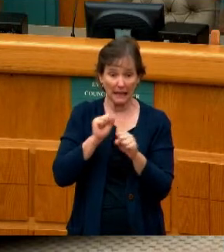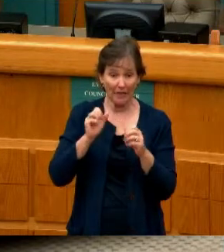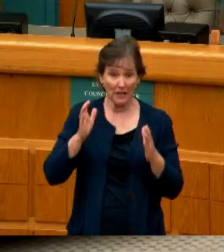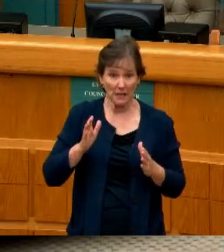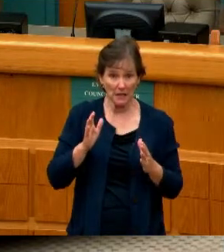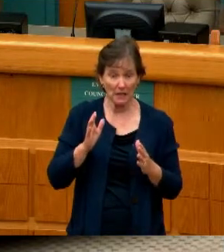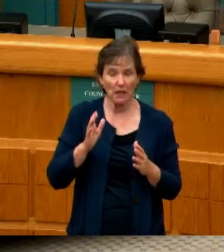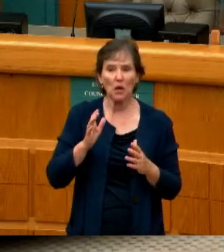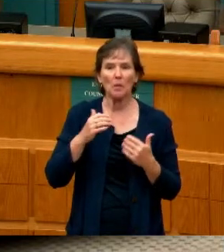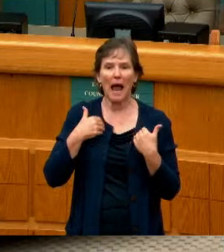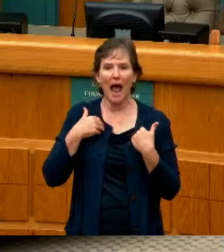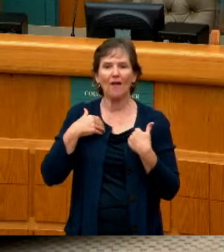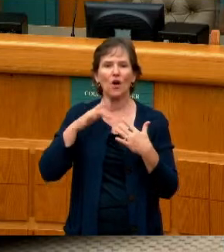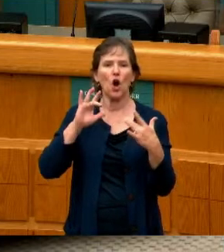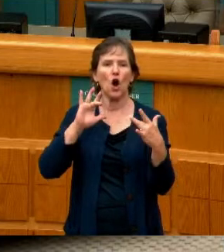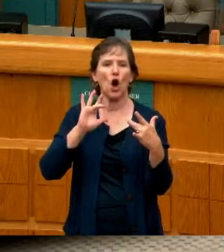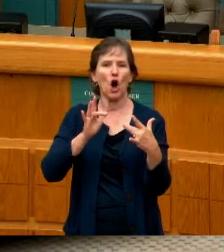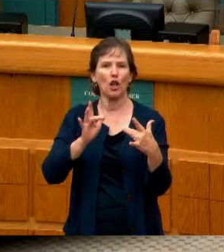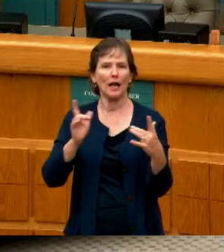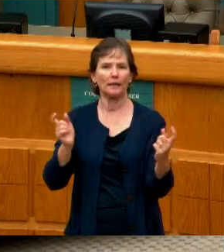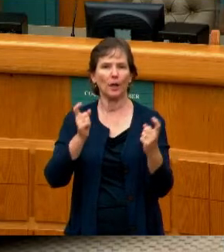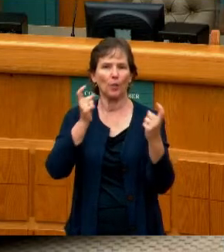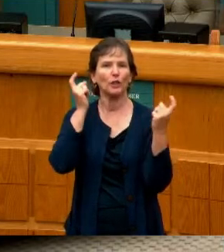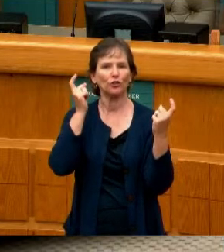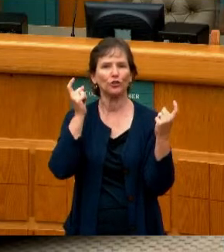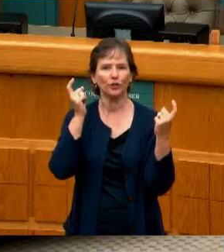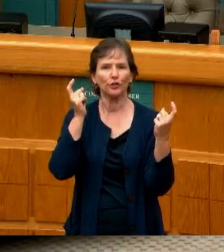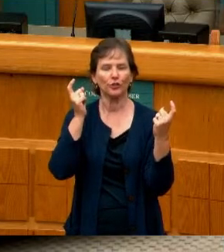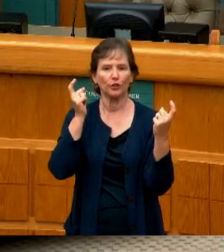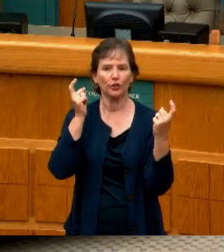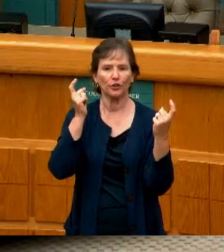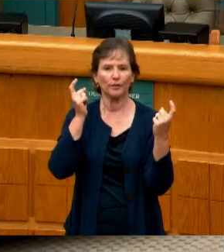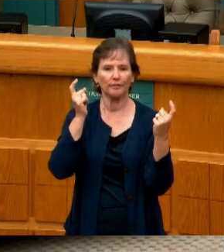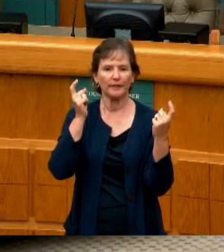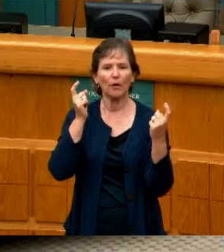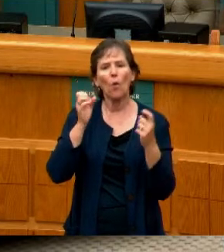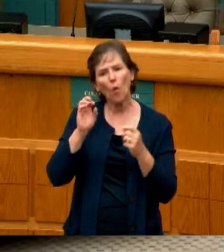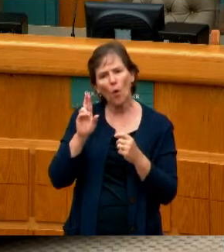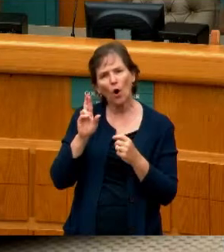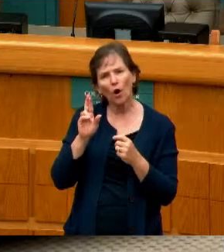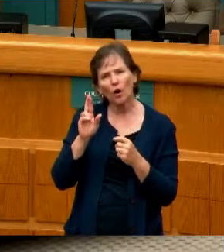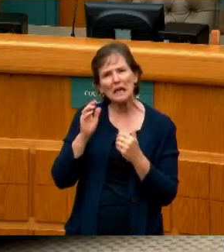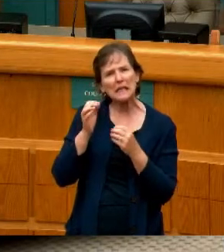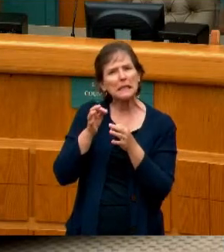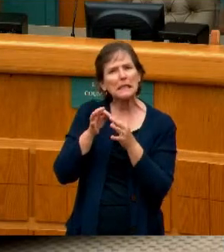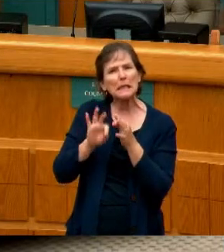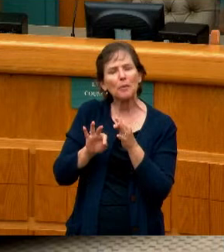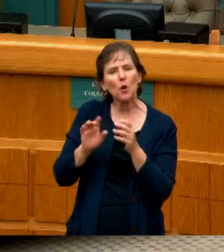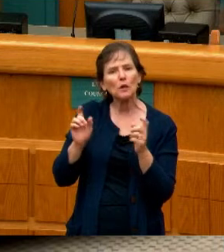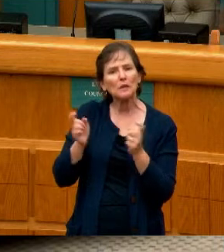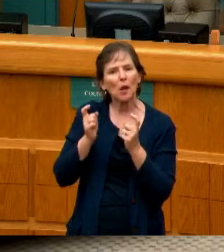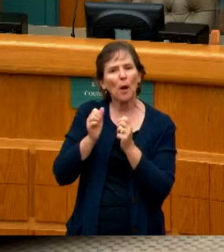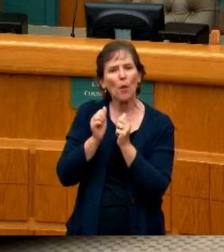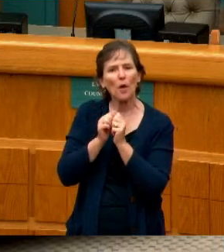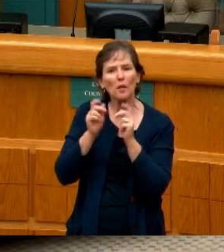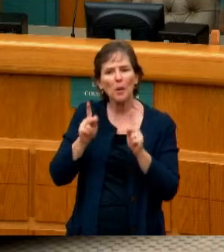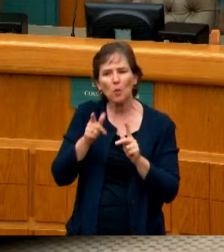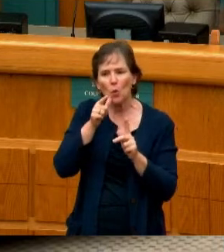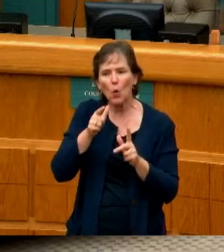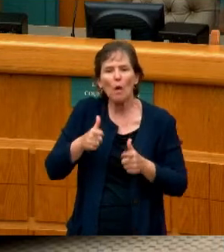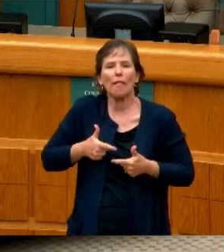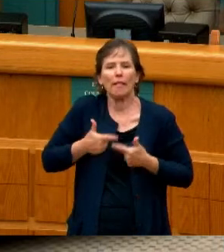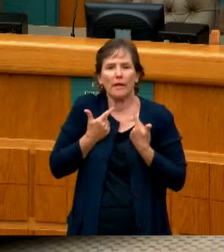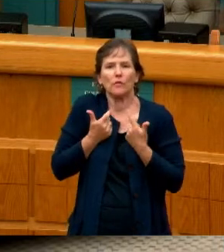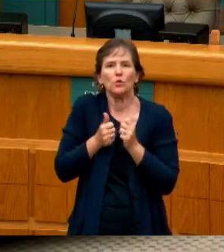of course, is the safest of all things would be to hold a virtual celebration or celebrate those who